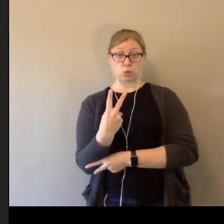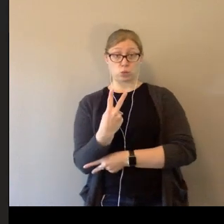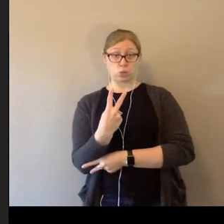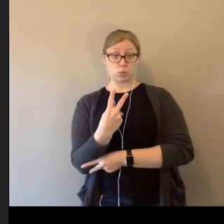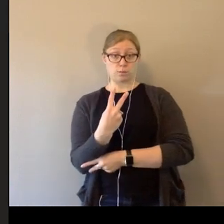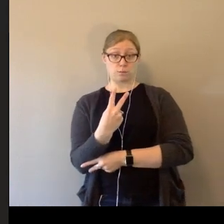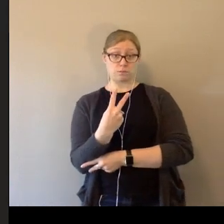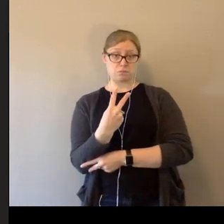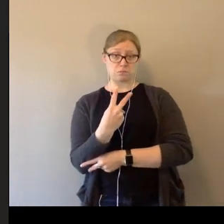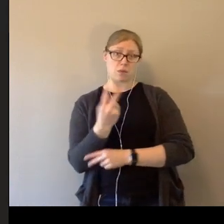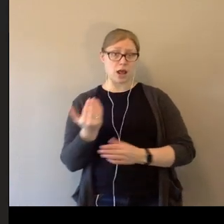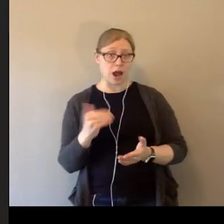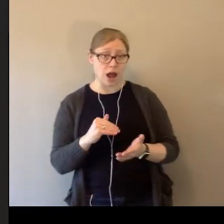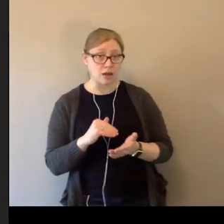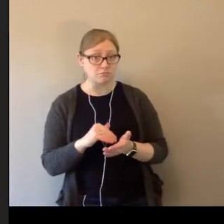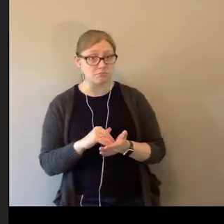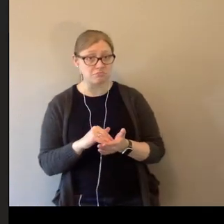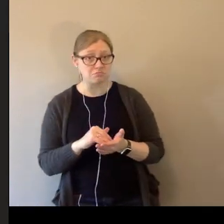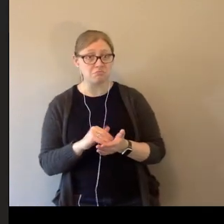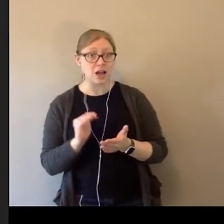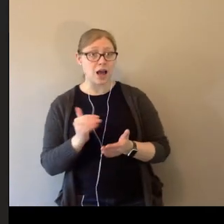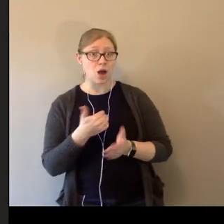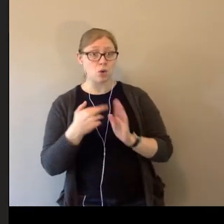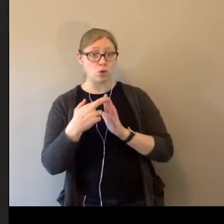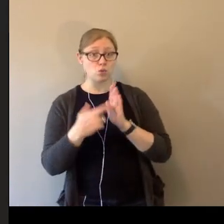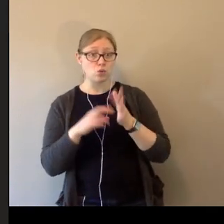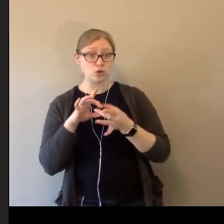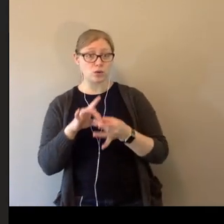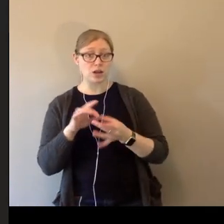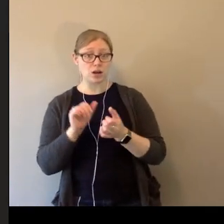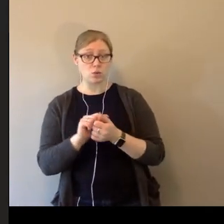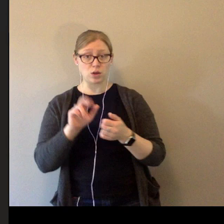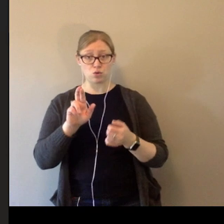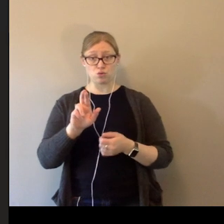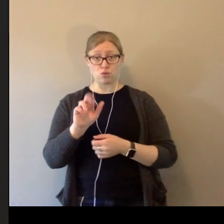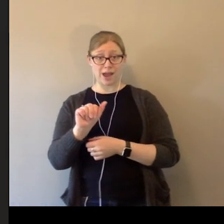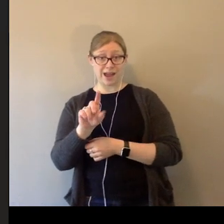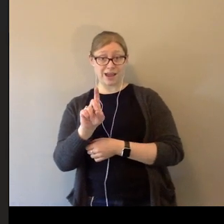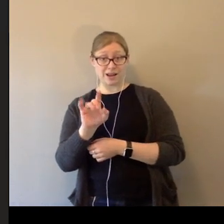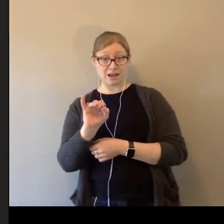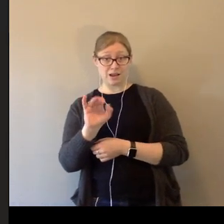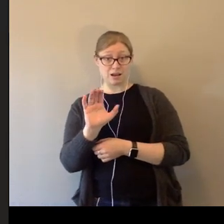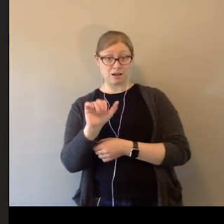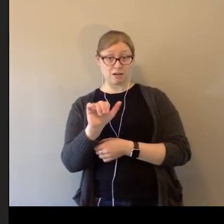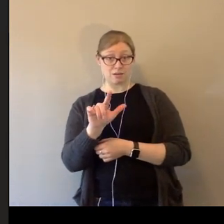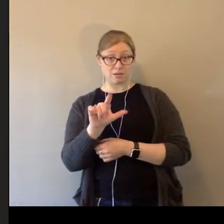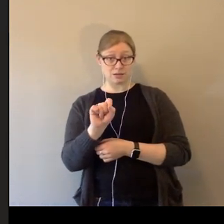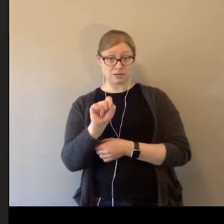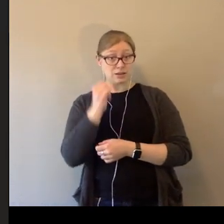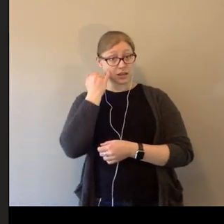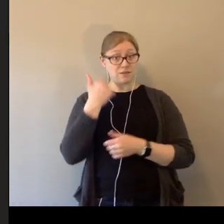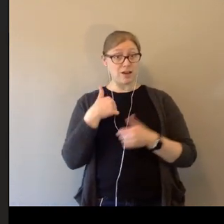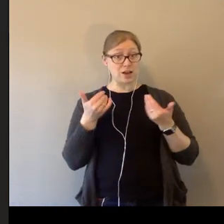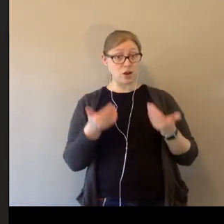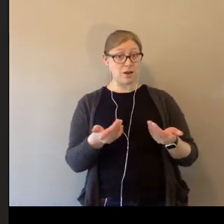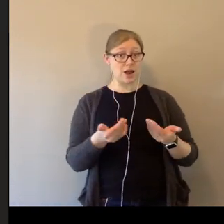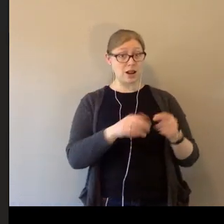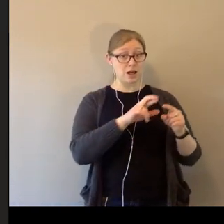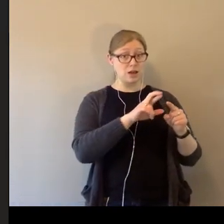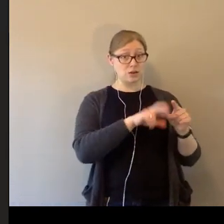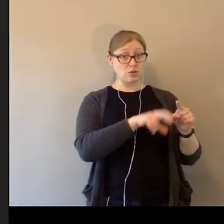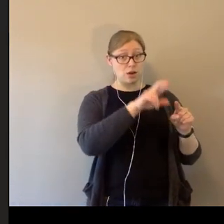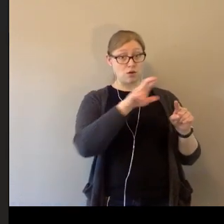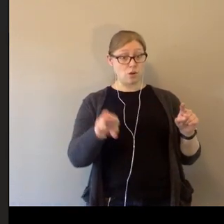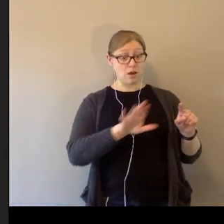of exponents, or radicals rather, that if I take the square root of 25 times 2, I can break it